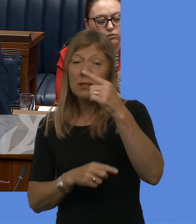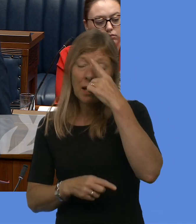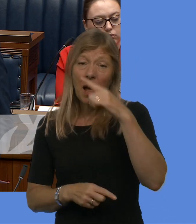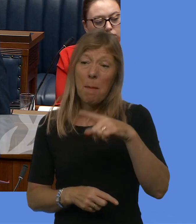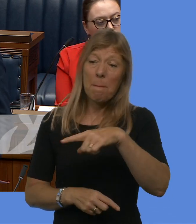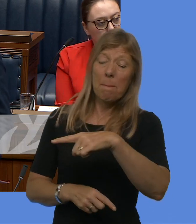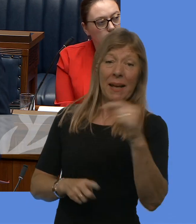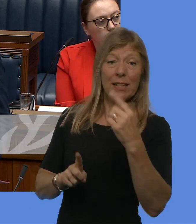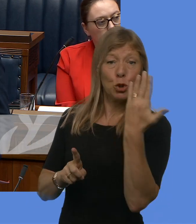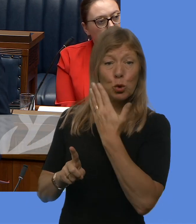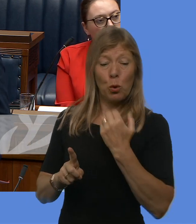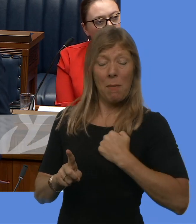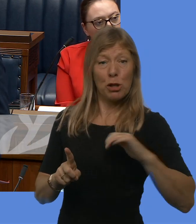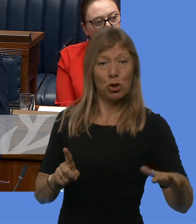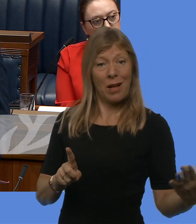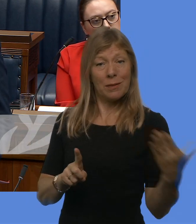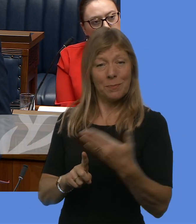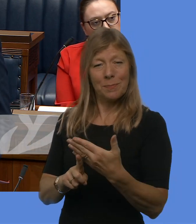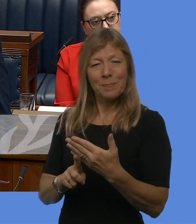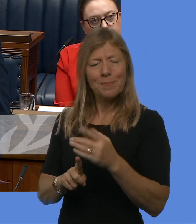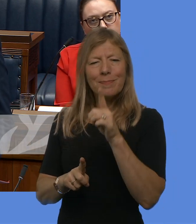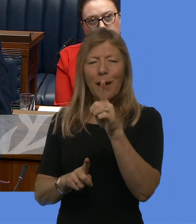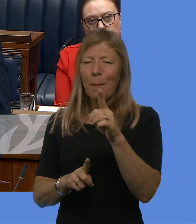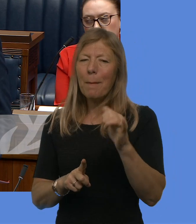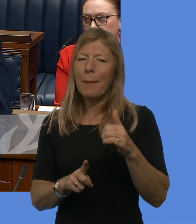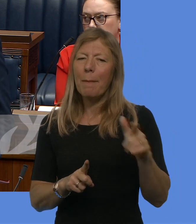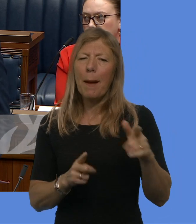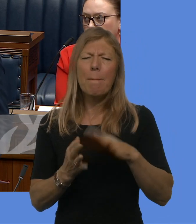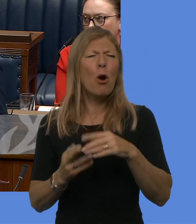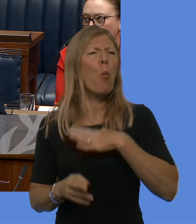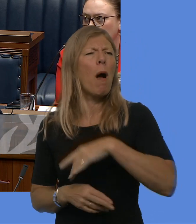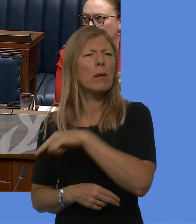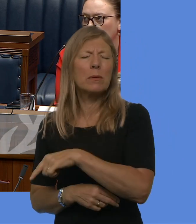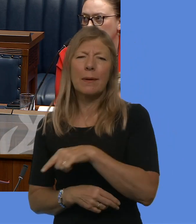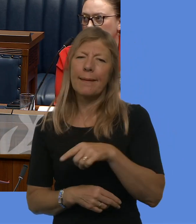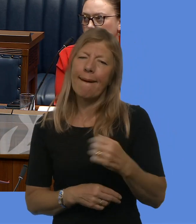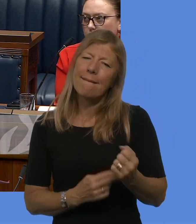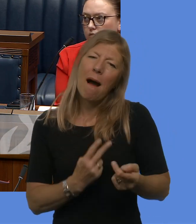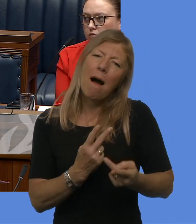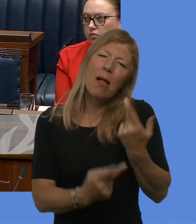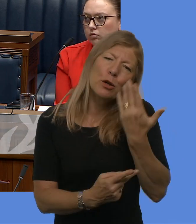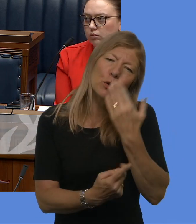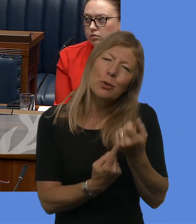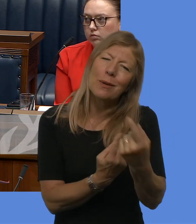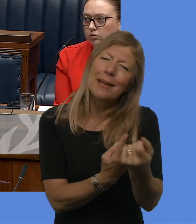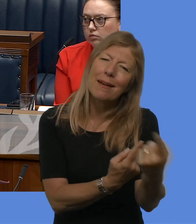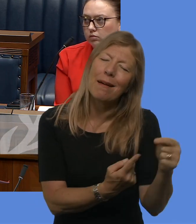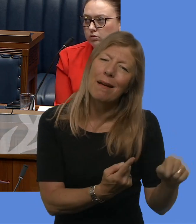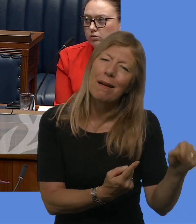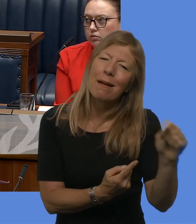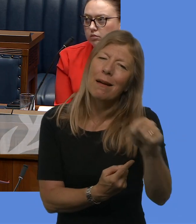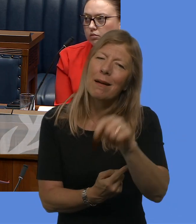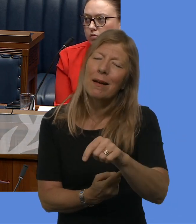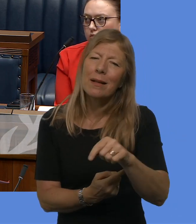where an eligible pupil bypasses closer schools to attend one further away, there may be fewer or less convenient transport